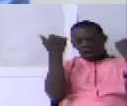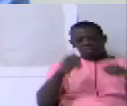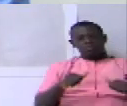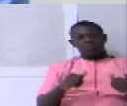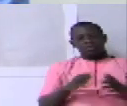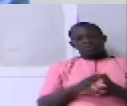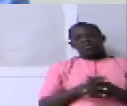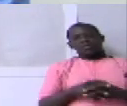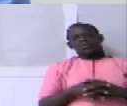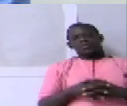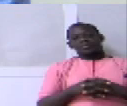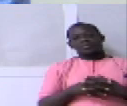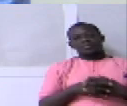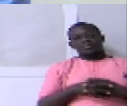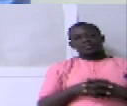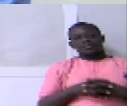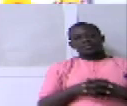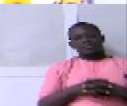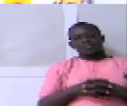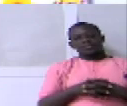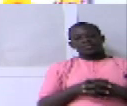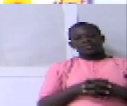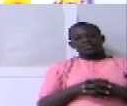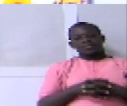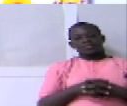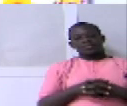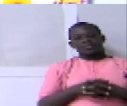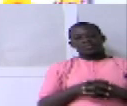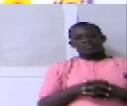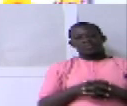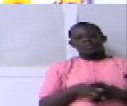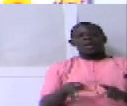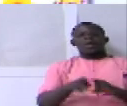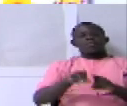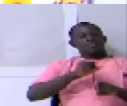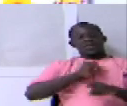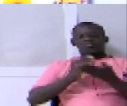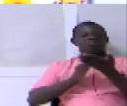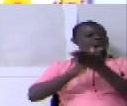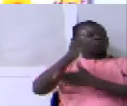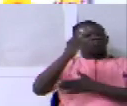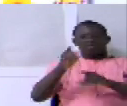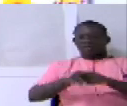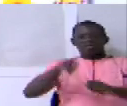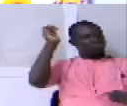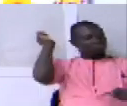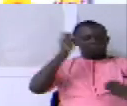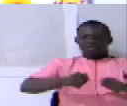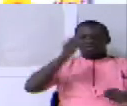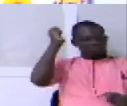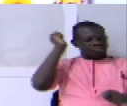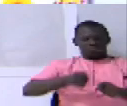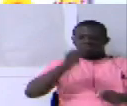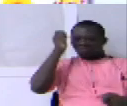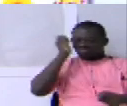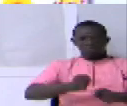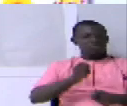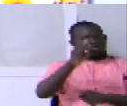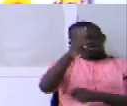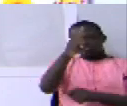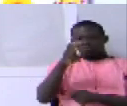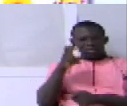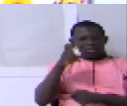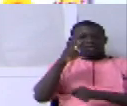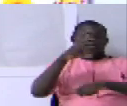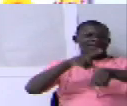le dunte to wotumo sedo fanko ha. I went on punishing him 20 lashes. Ndara ngafana mbute